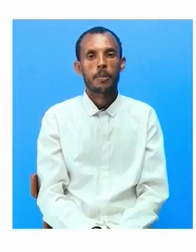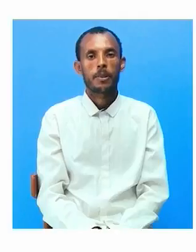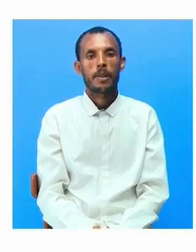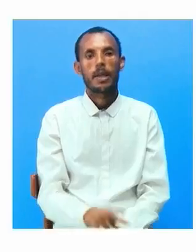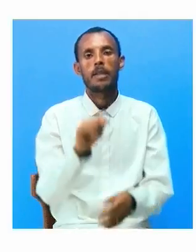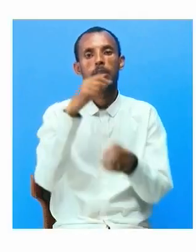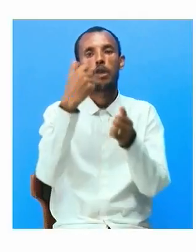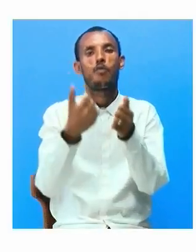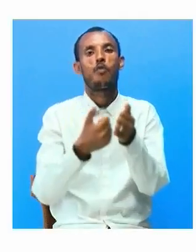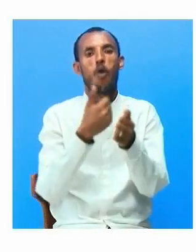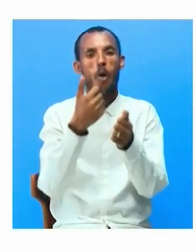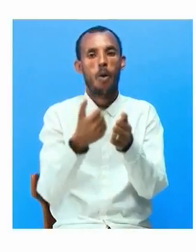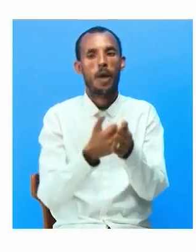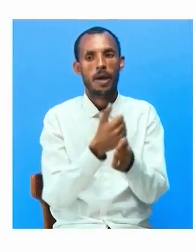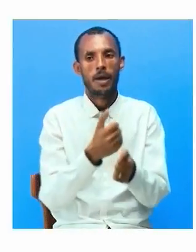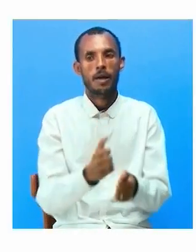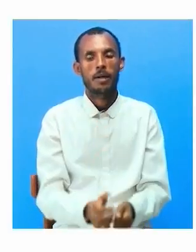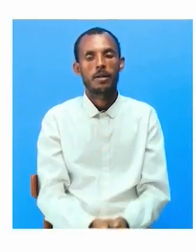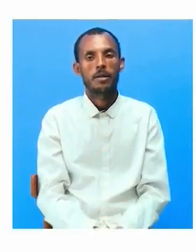following.